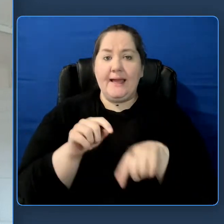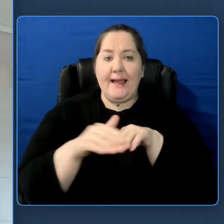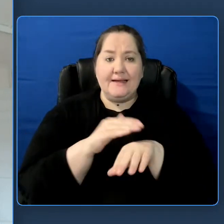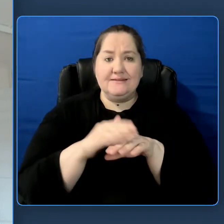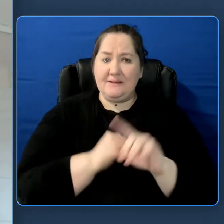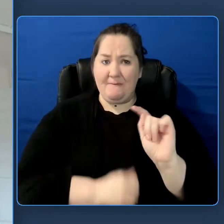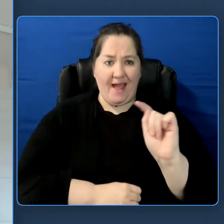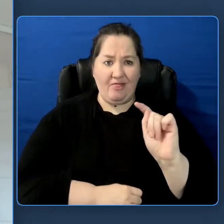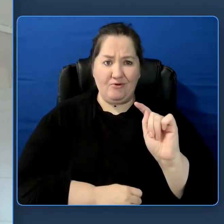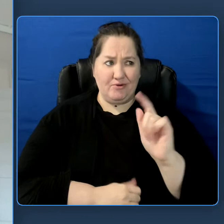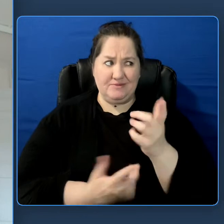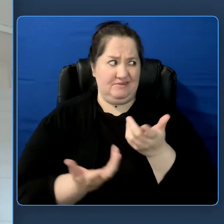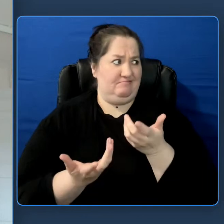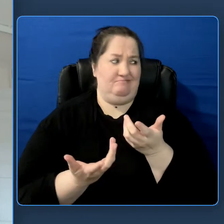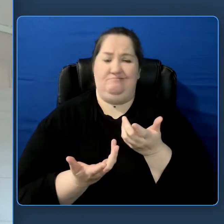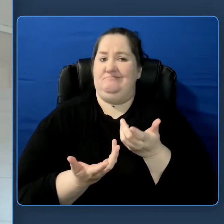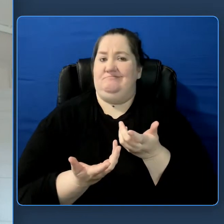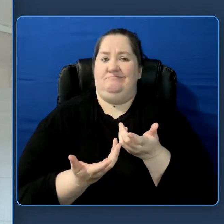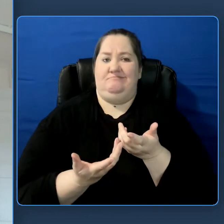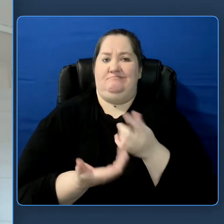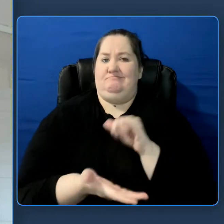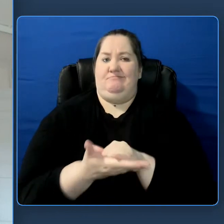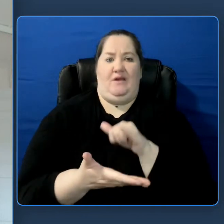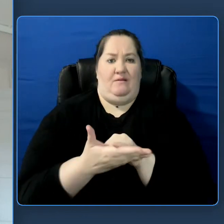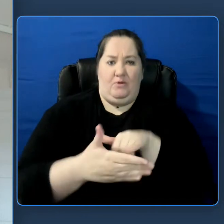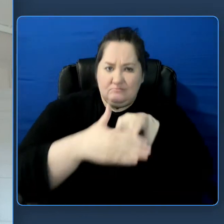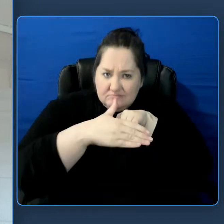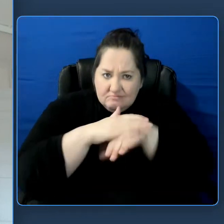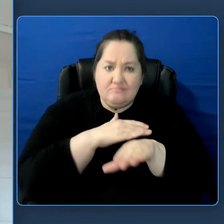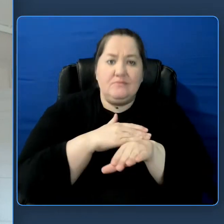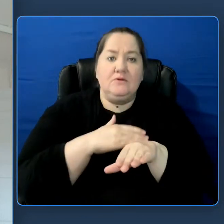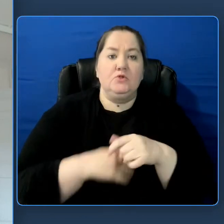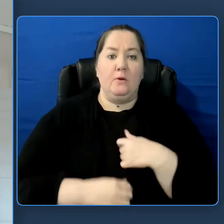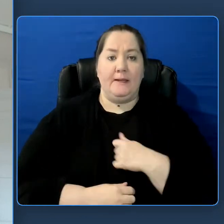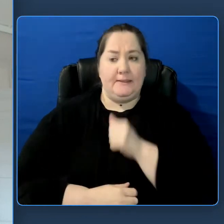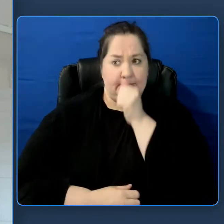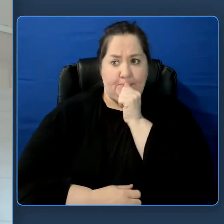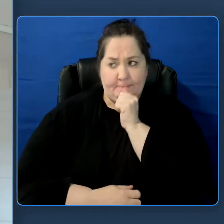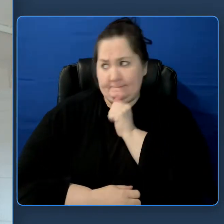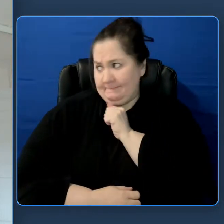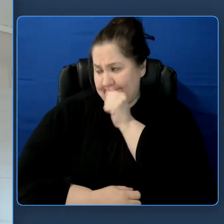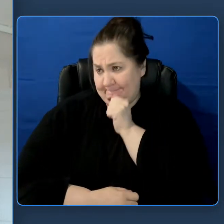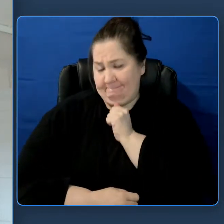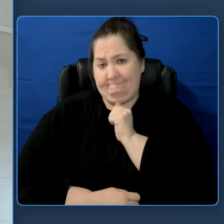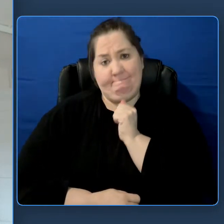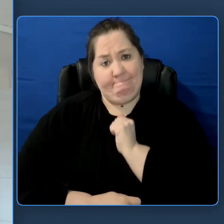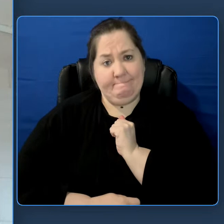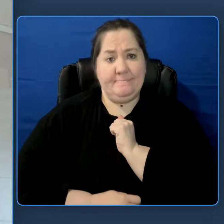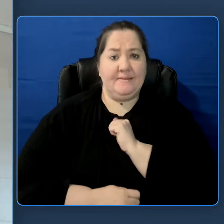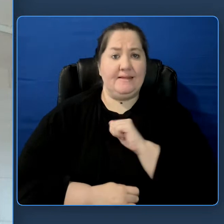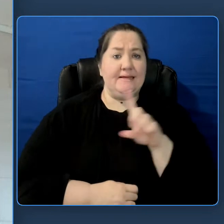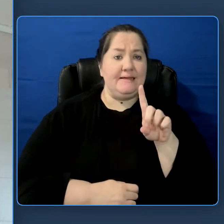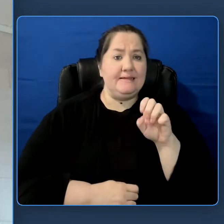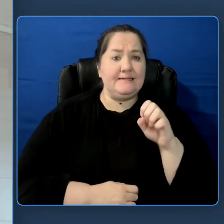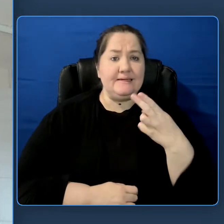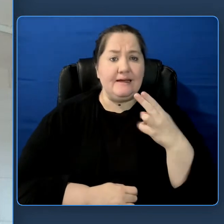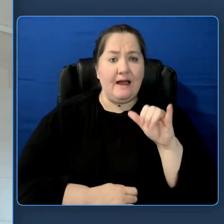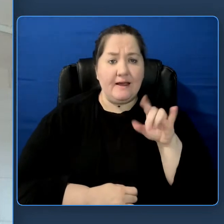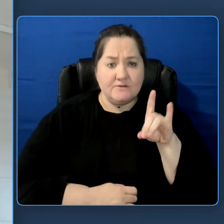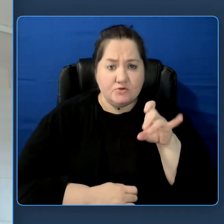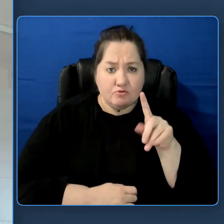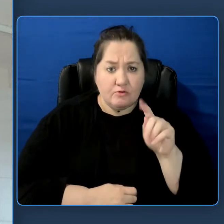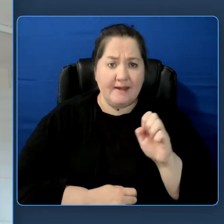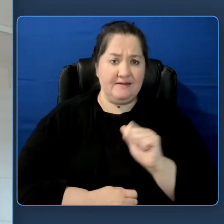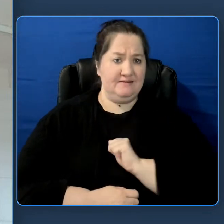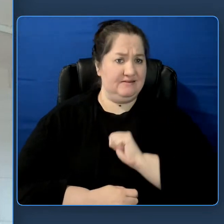the restrooms on board. So we have to dehydrate ourselves and go through all kinds of measures to be able to